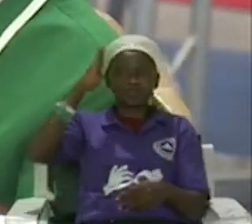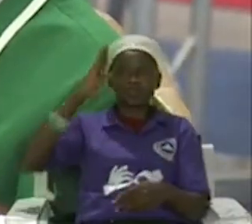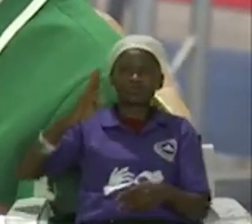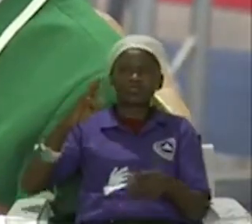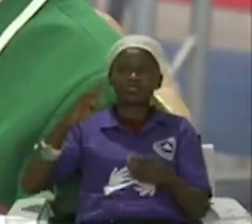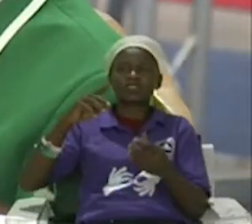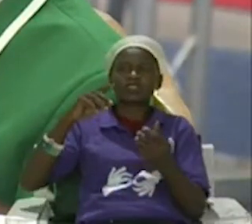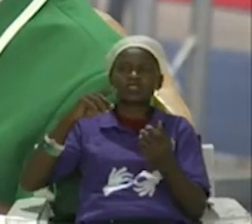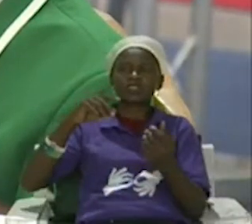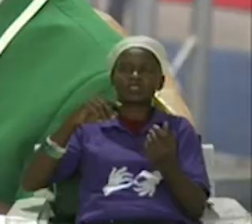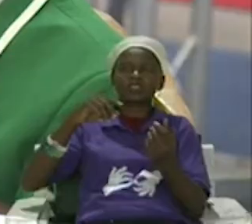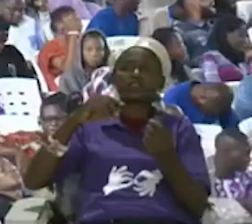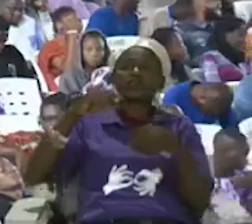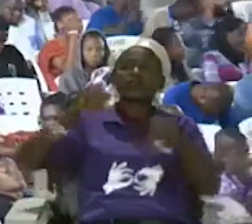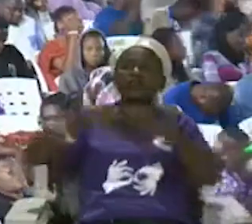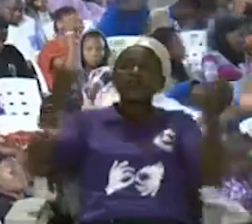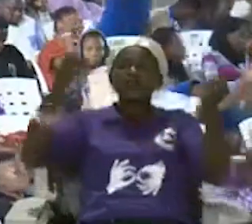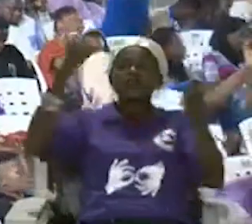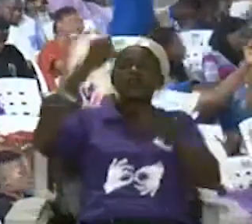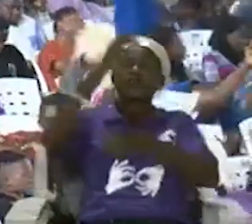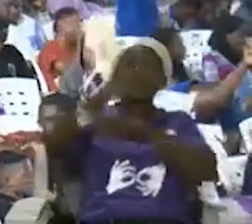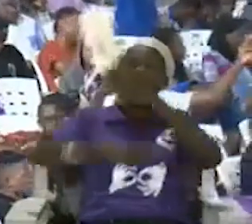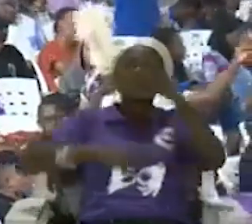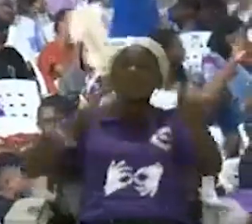a world record.